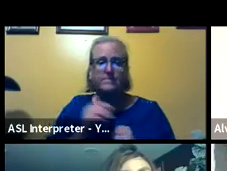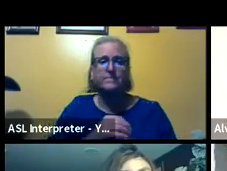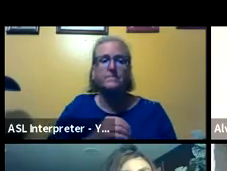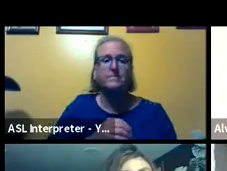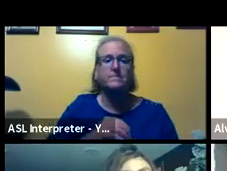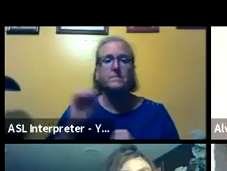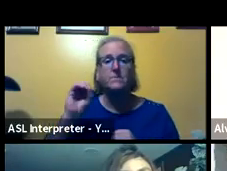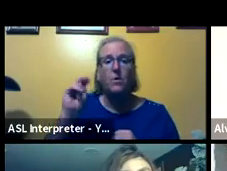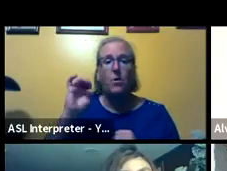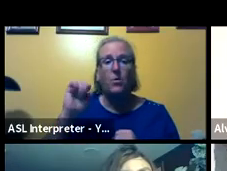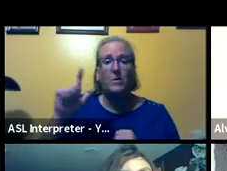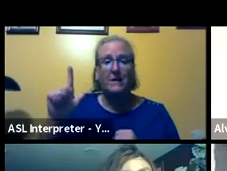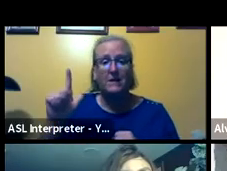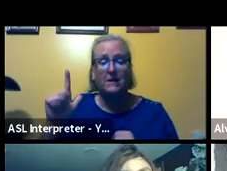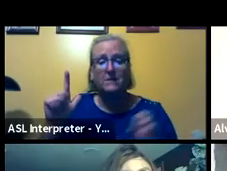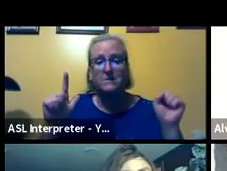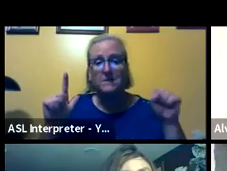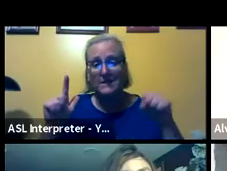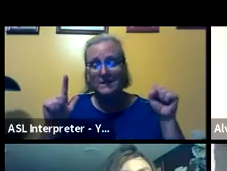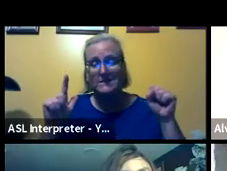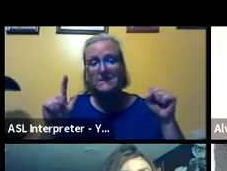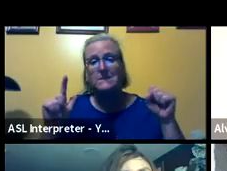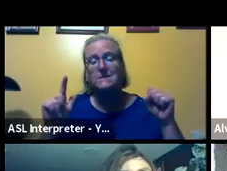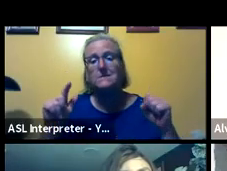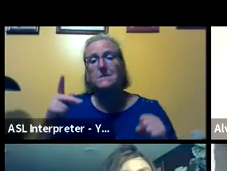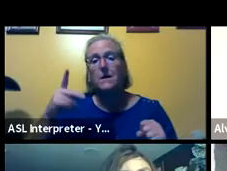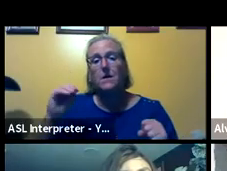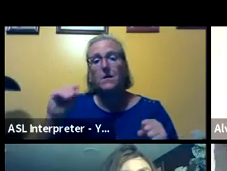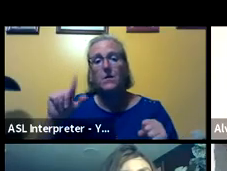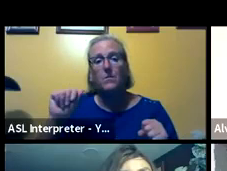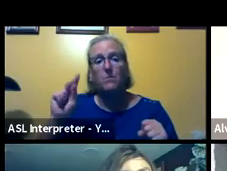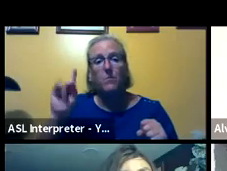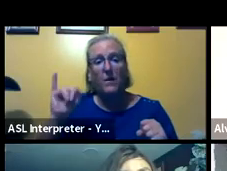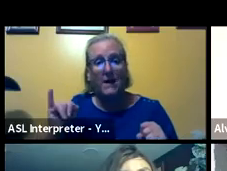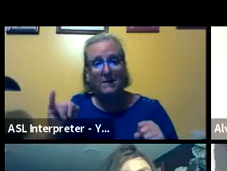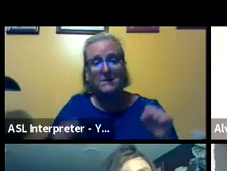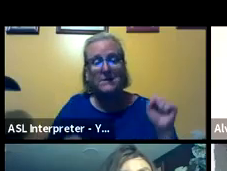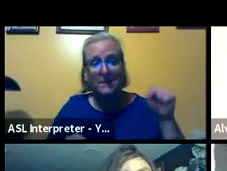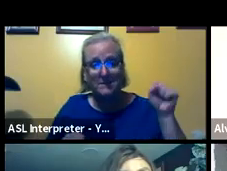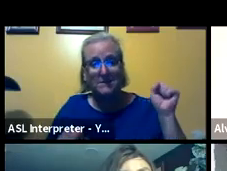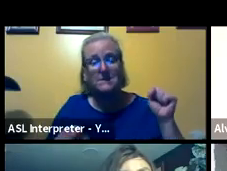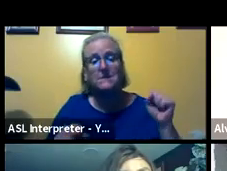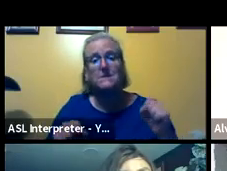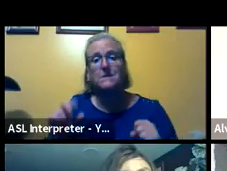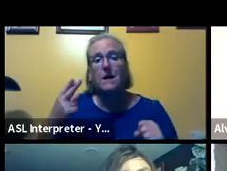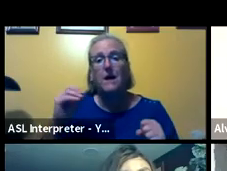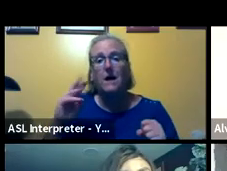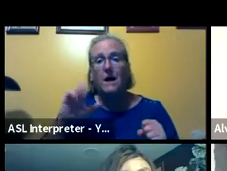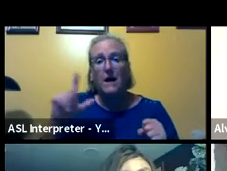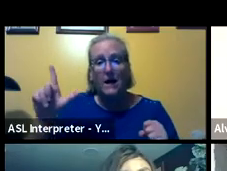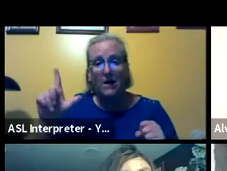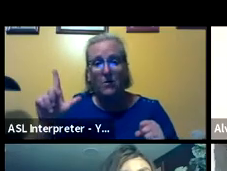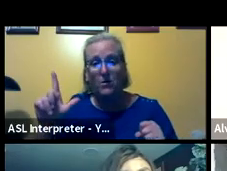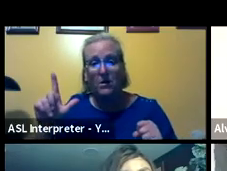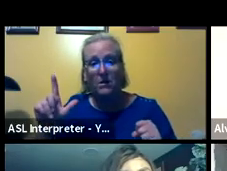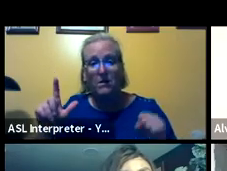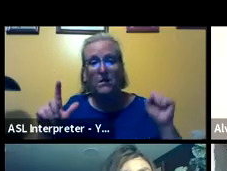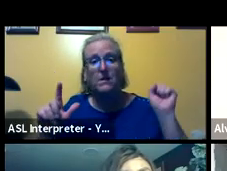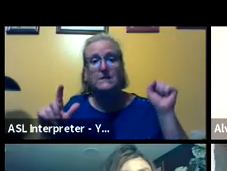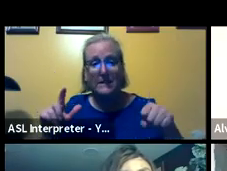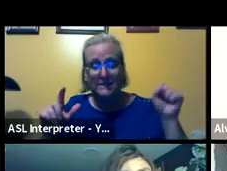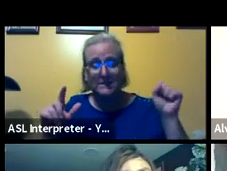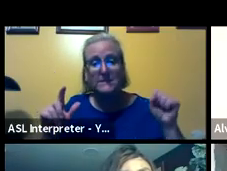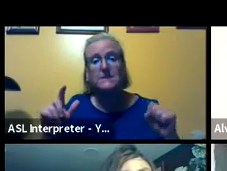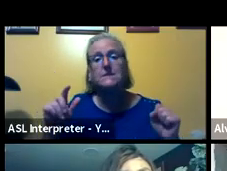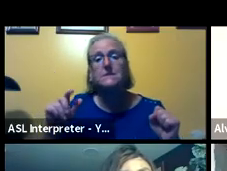vote. Dr. O'Neill. Claire O'Neill, yes. Mr. Pulaski. Fred Pulaski, yes. Mr. Howell. Warren Howell,